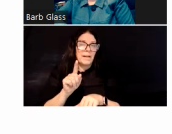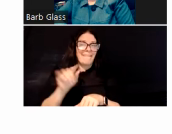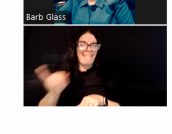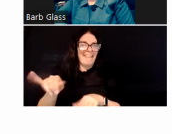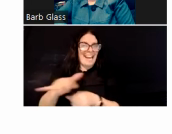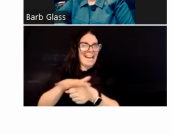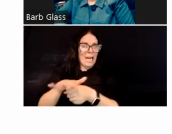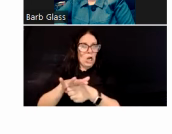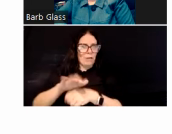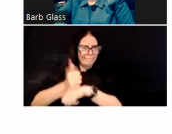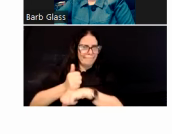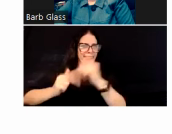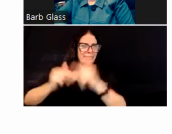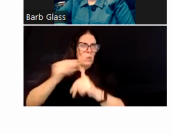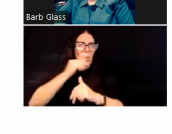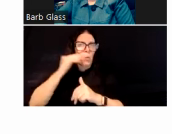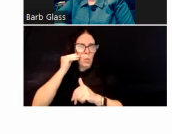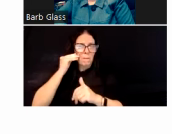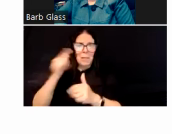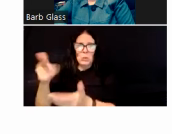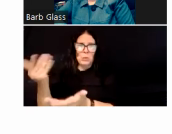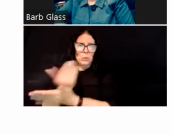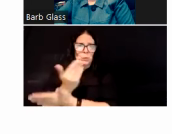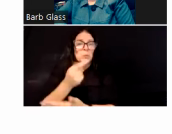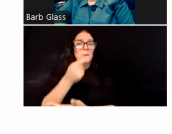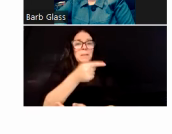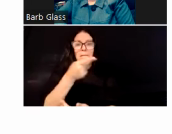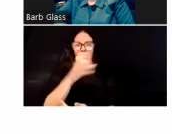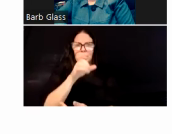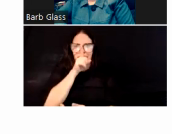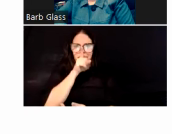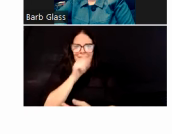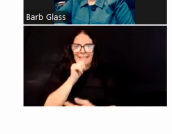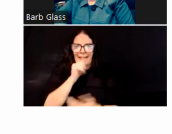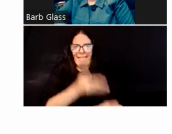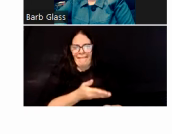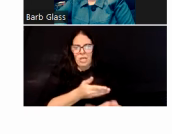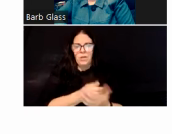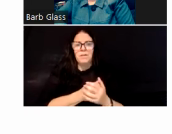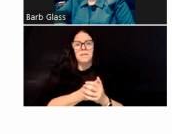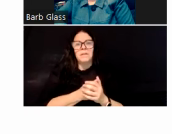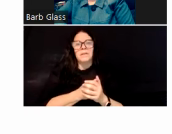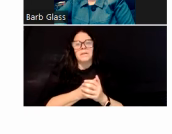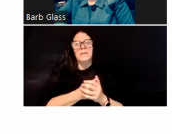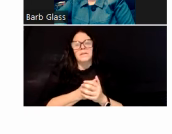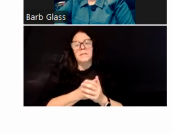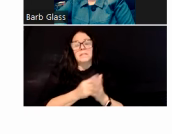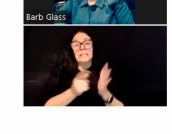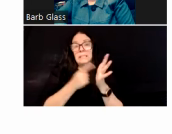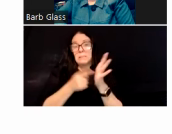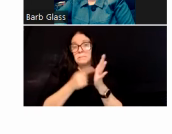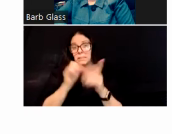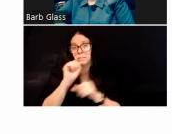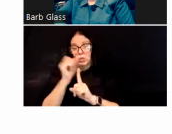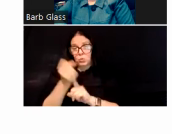an existing postal code in the postal code tool yet. In very extreme cases,